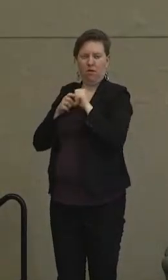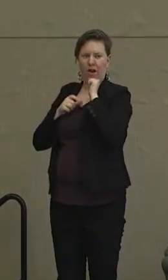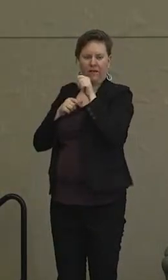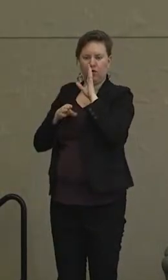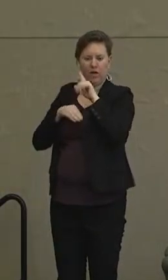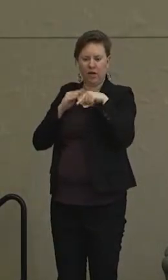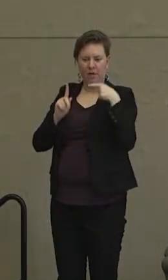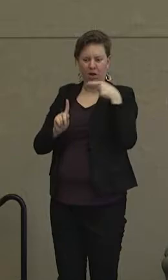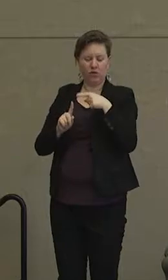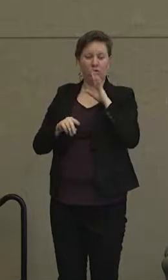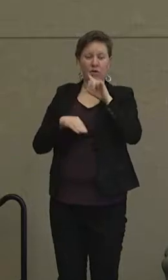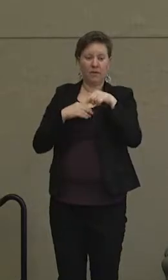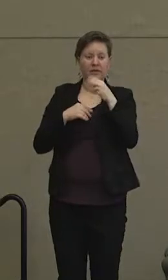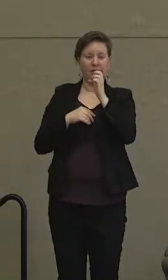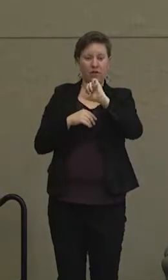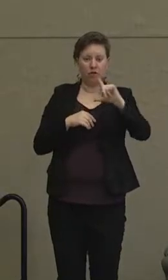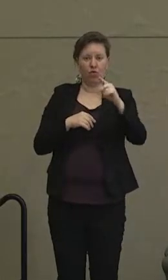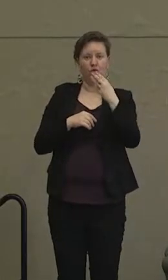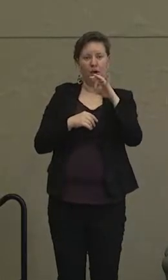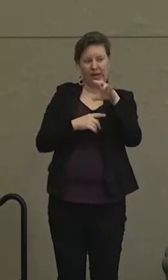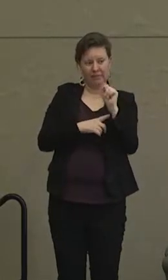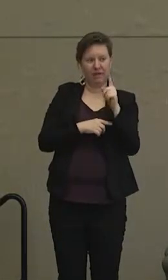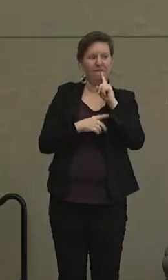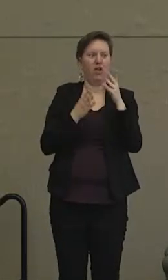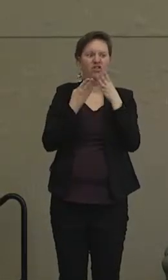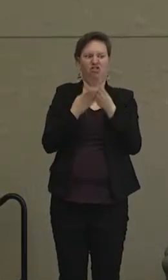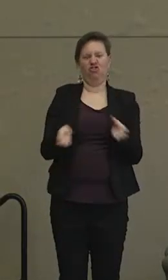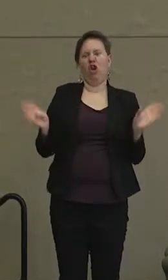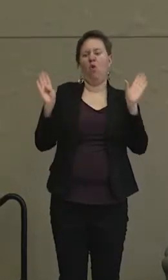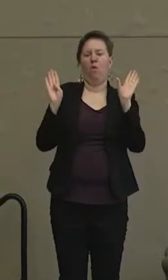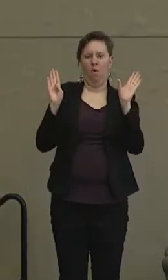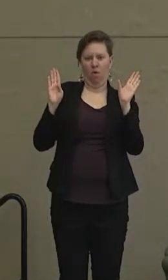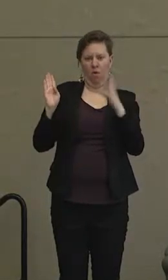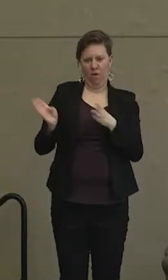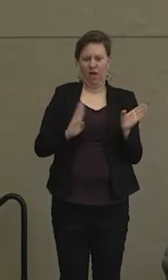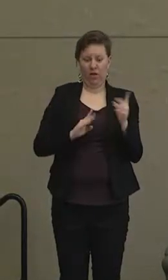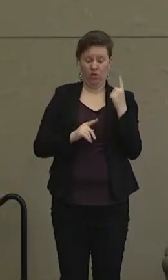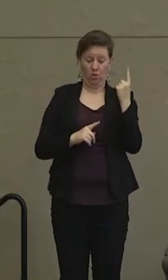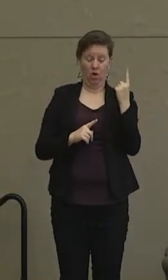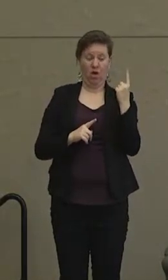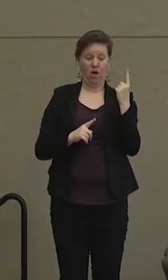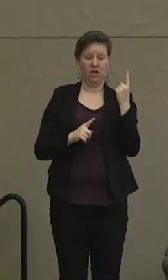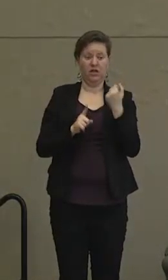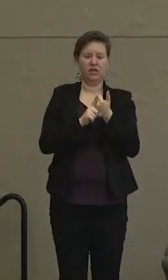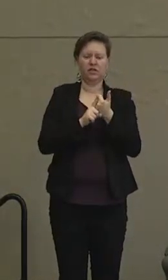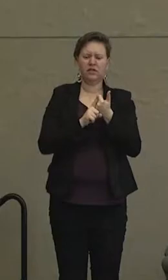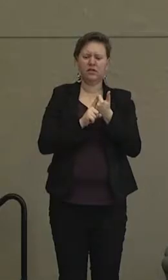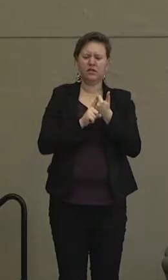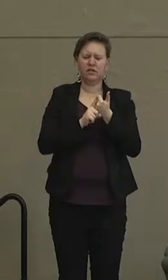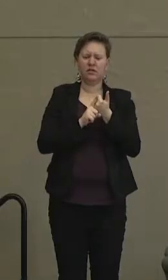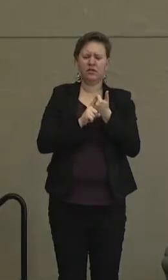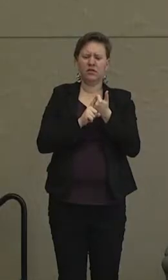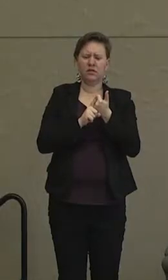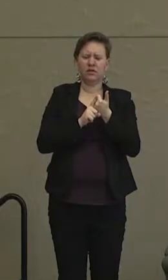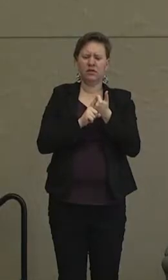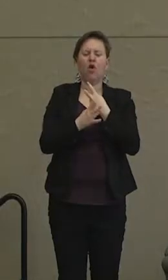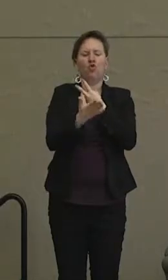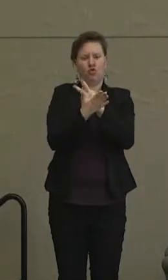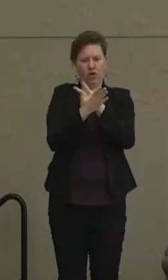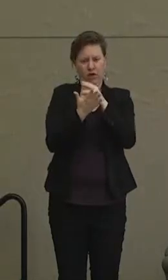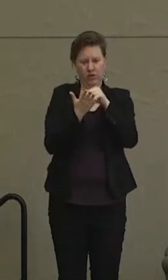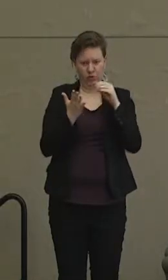because we're talking about sexual harassment in these very general ways. One is specifically graduate students, right?